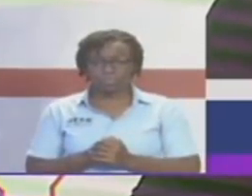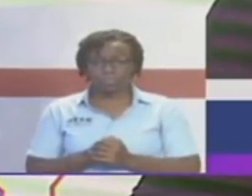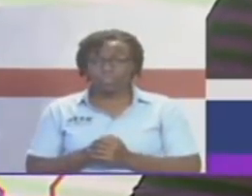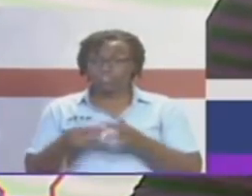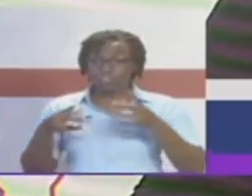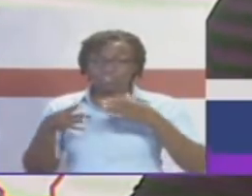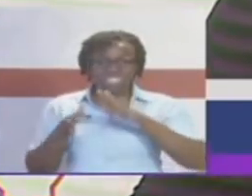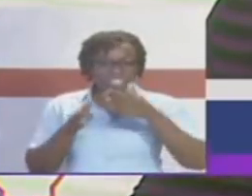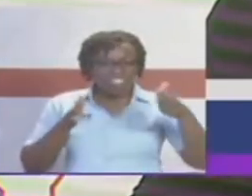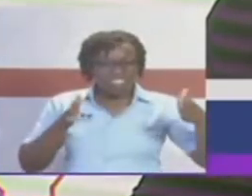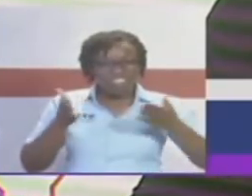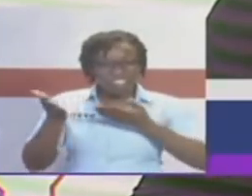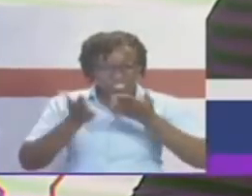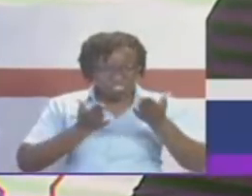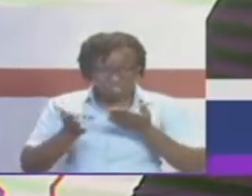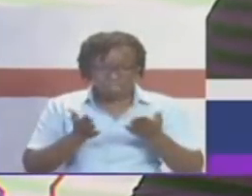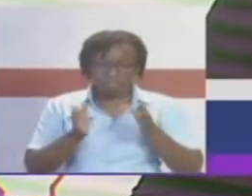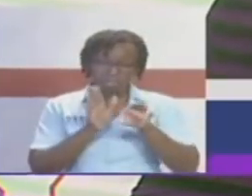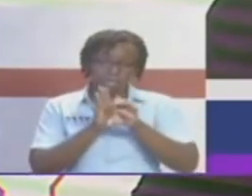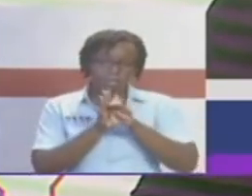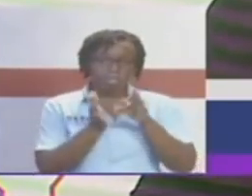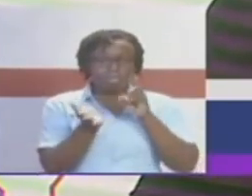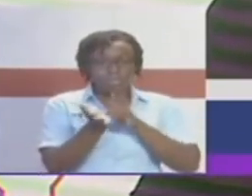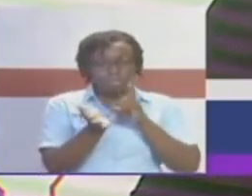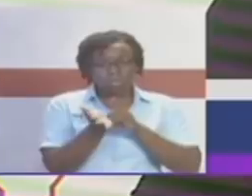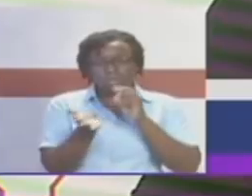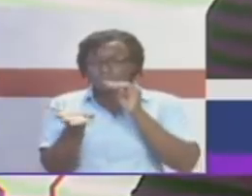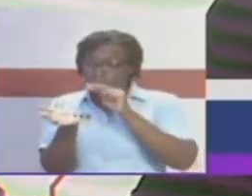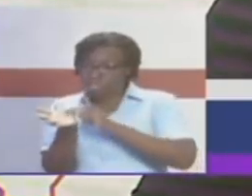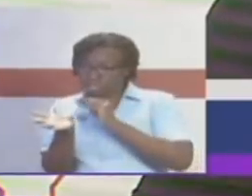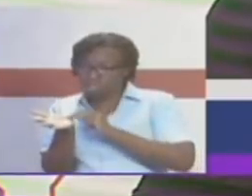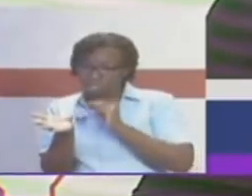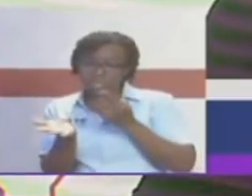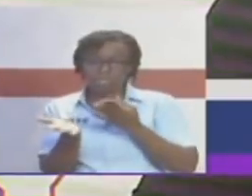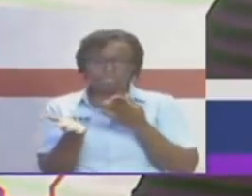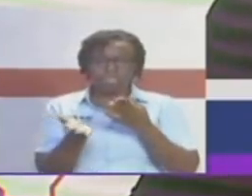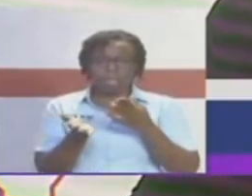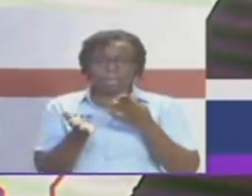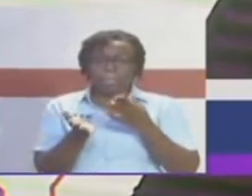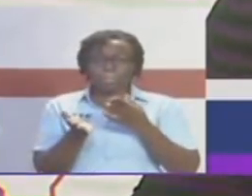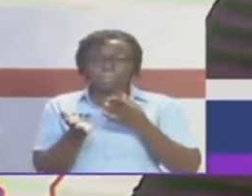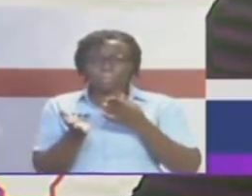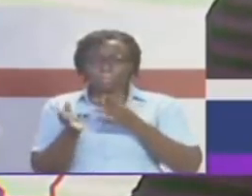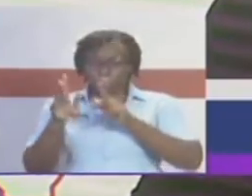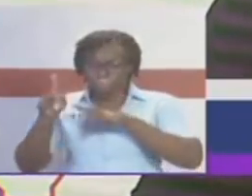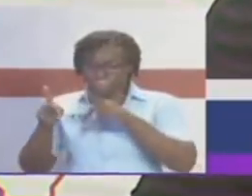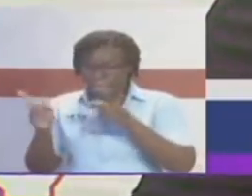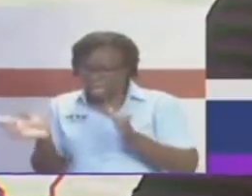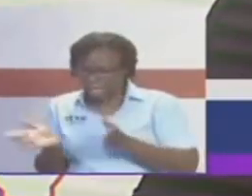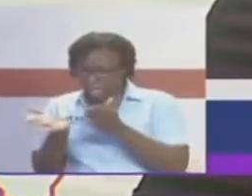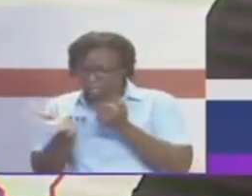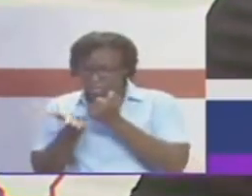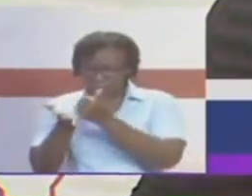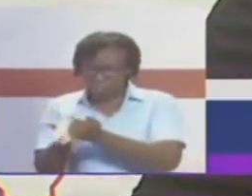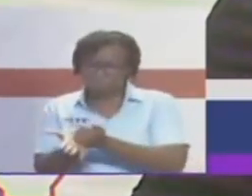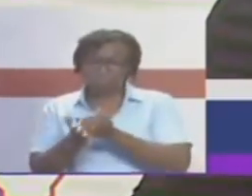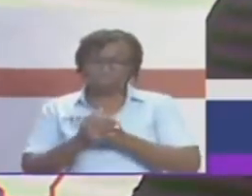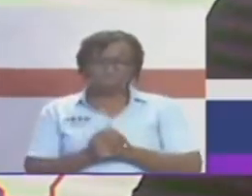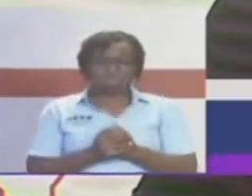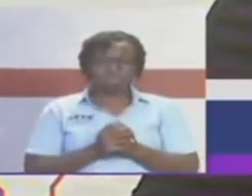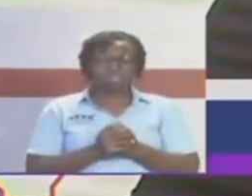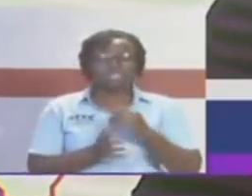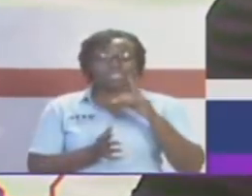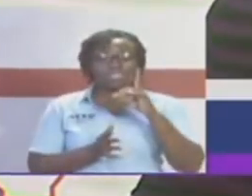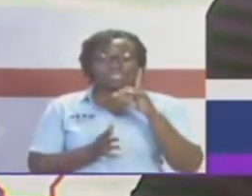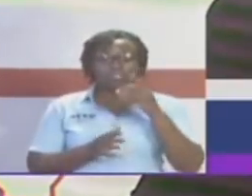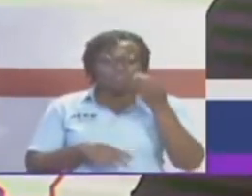patients. Doctors, nurses, physiotherapists, patient escorts, radiologists, radiographers,